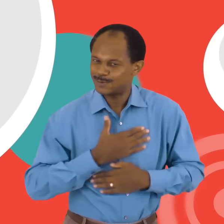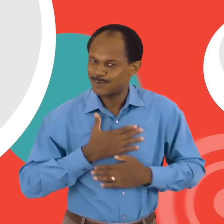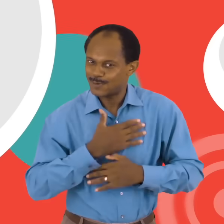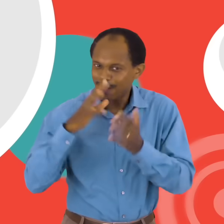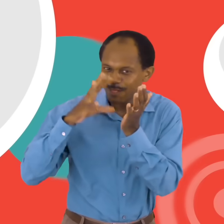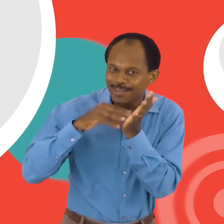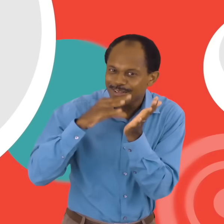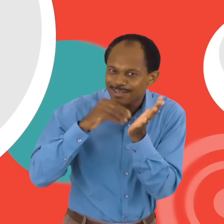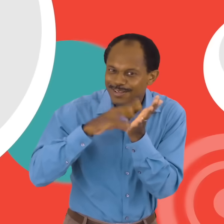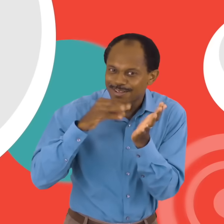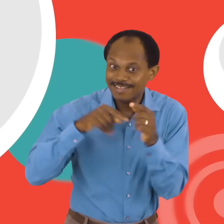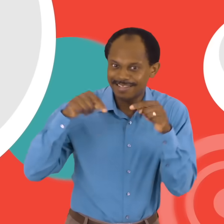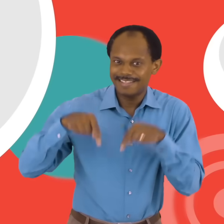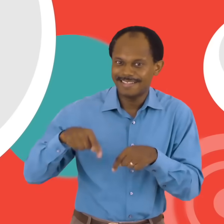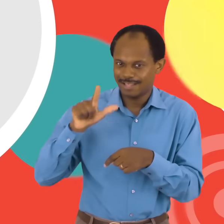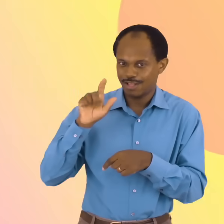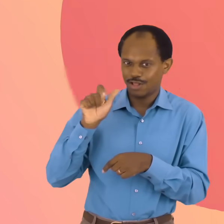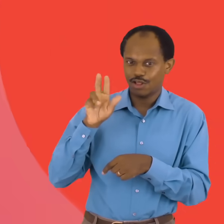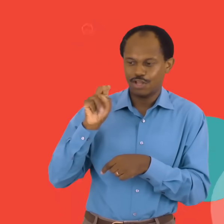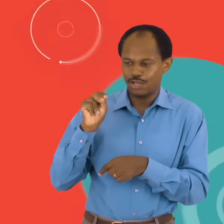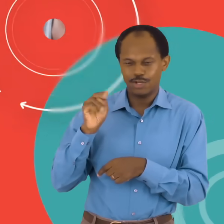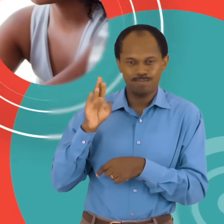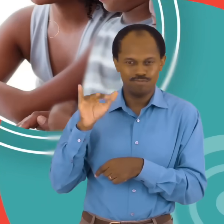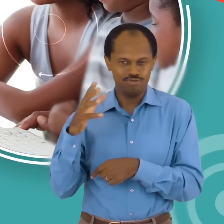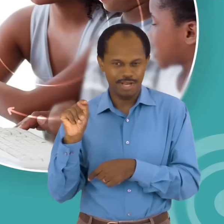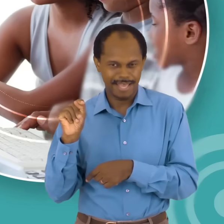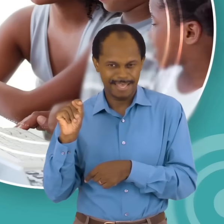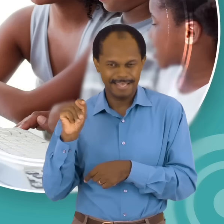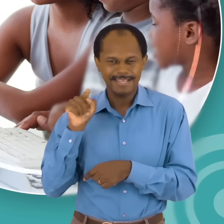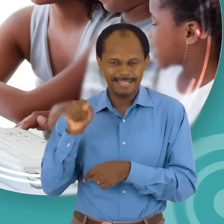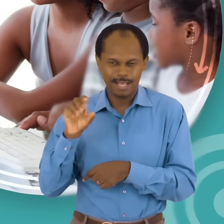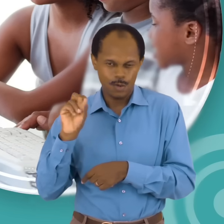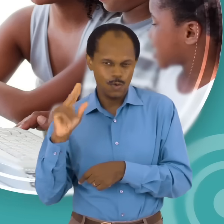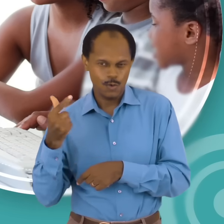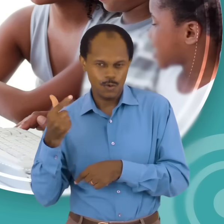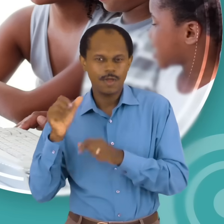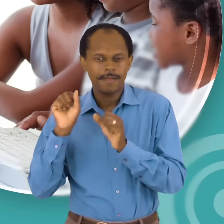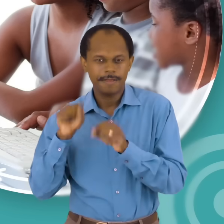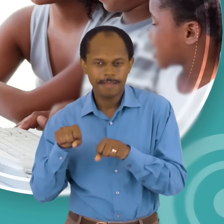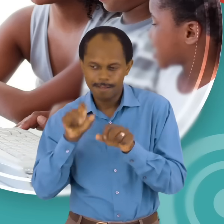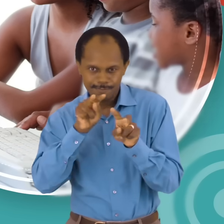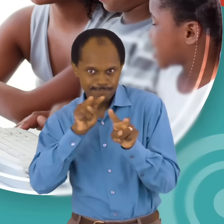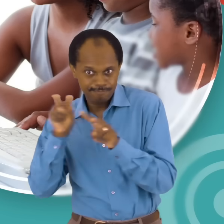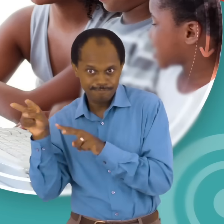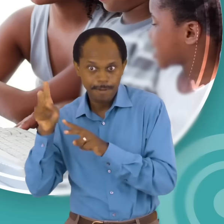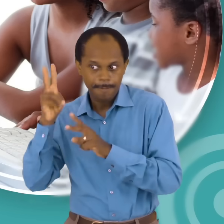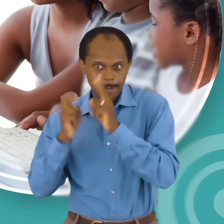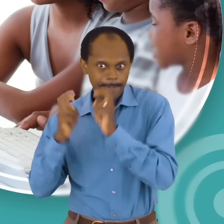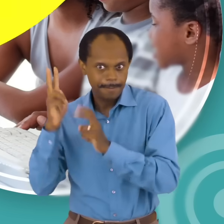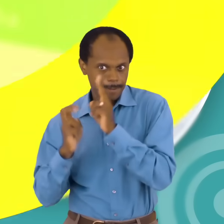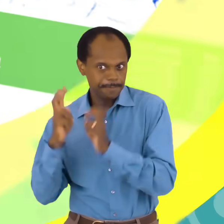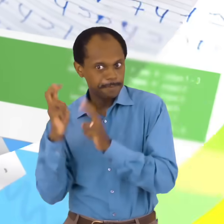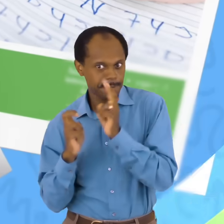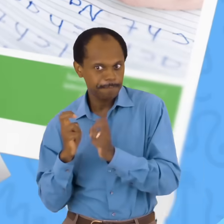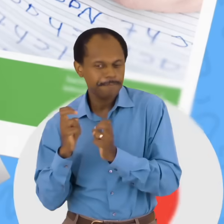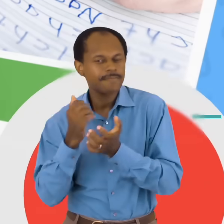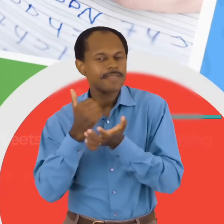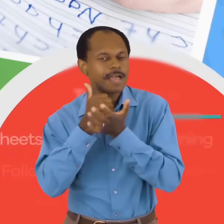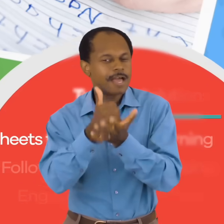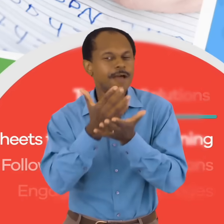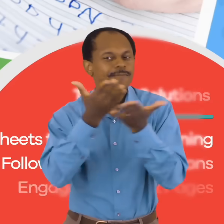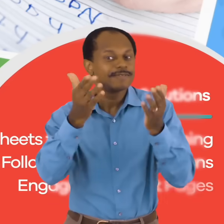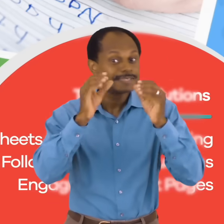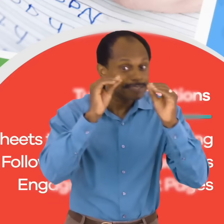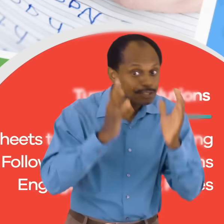had fun learning with us visit us at learnbright.org for thousands of free resources and